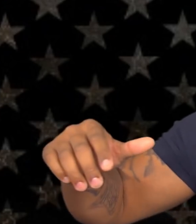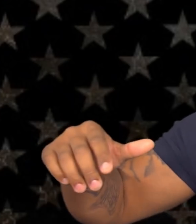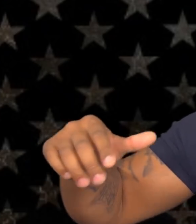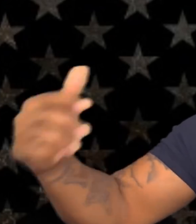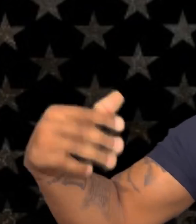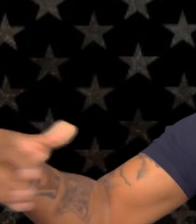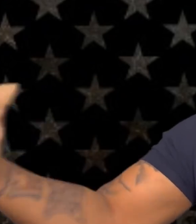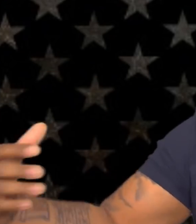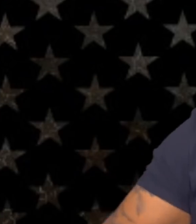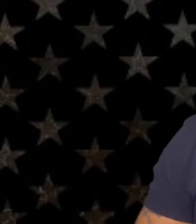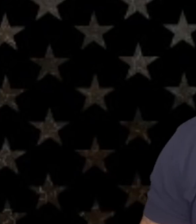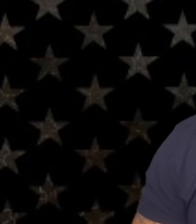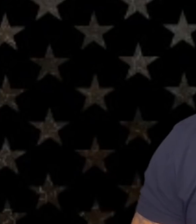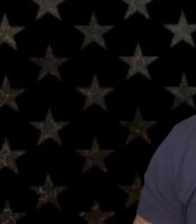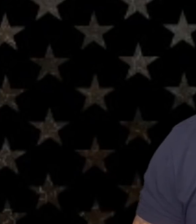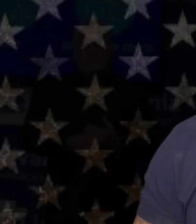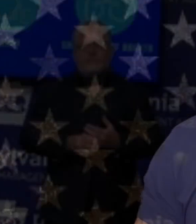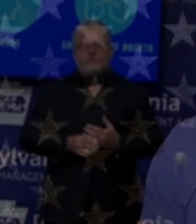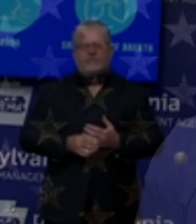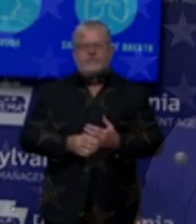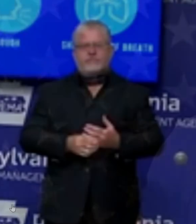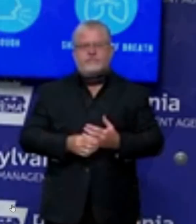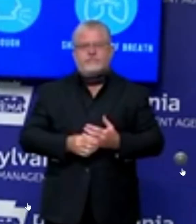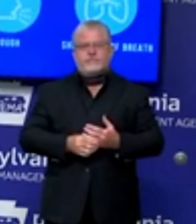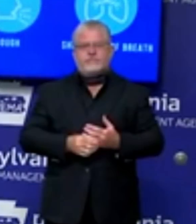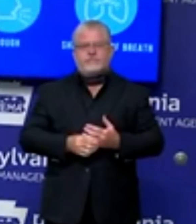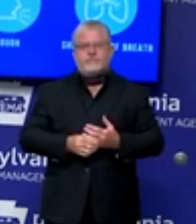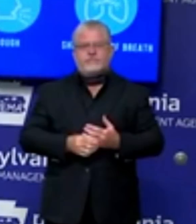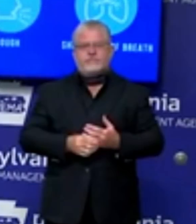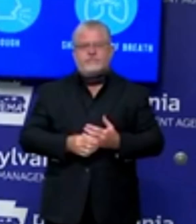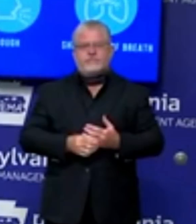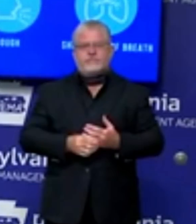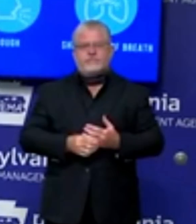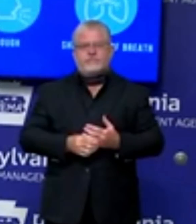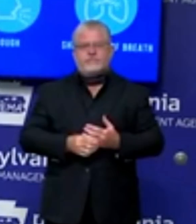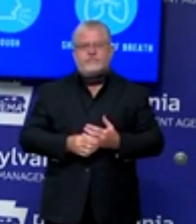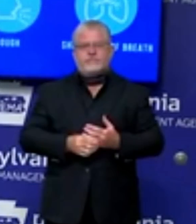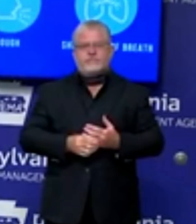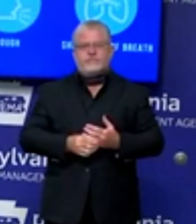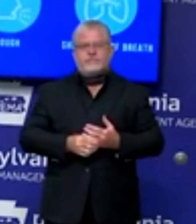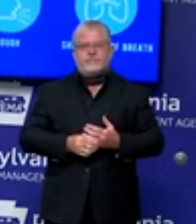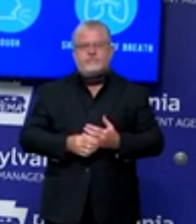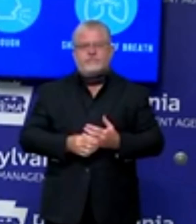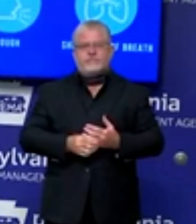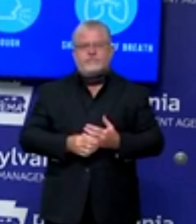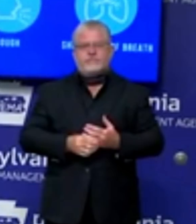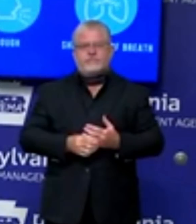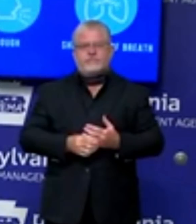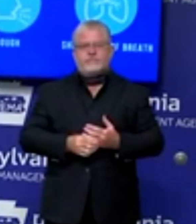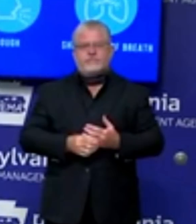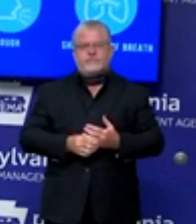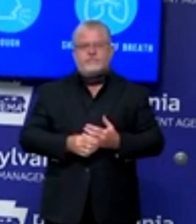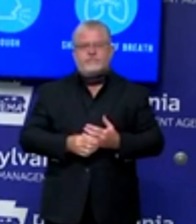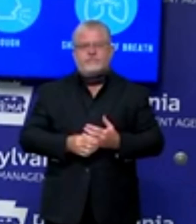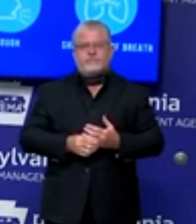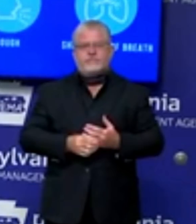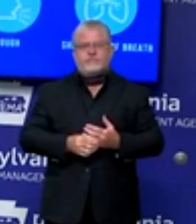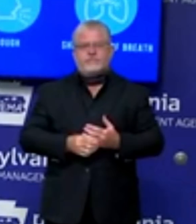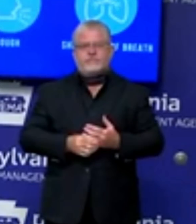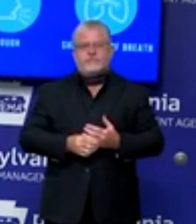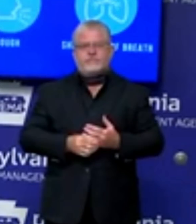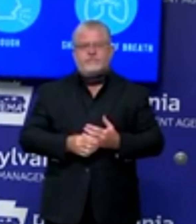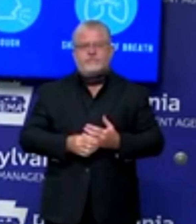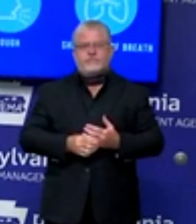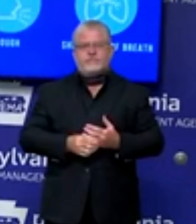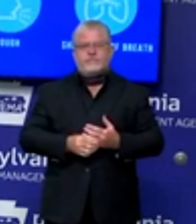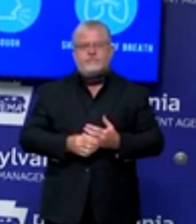because he ain't even trying. He ain't even trying to look like a woman. Not really. I don't think he really trying to look